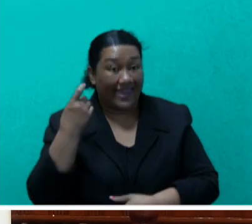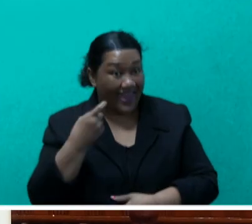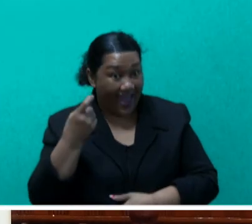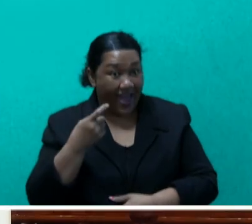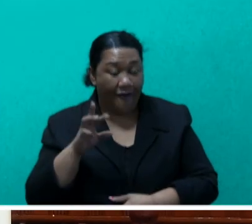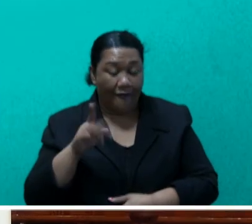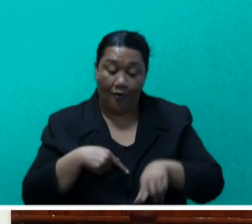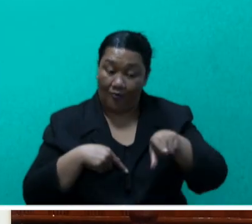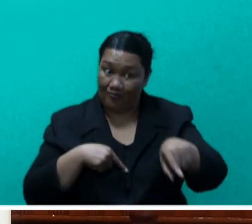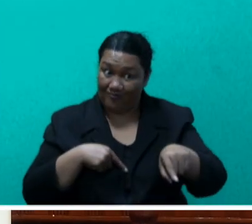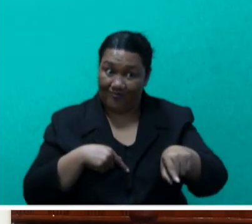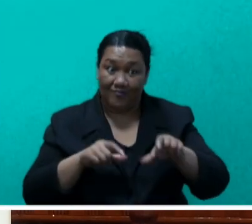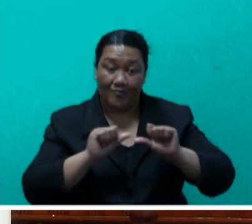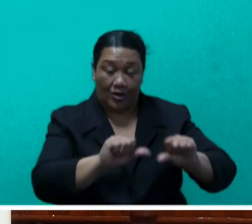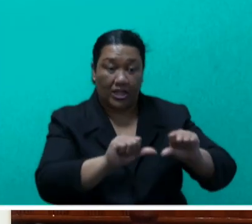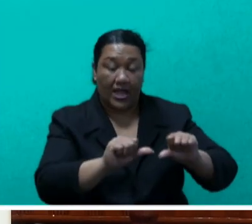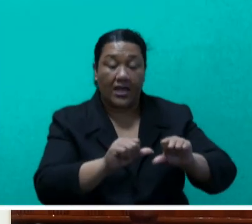to protect the 10,000